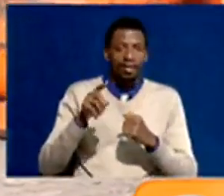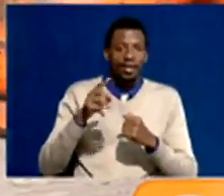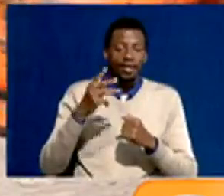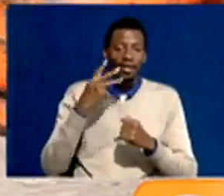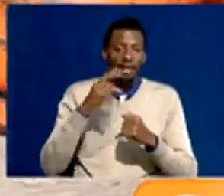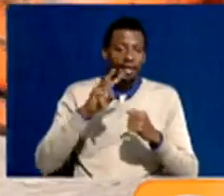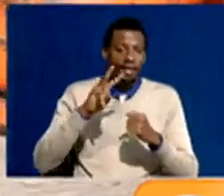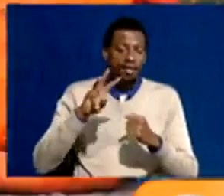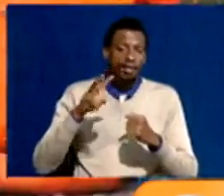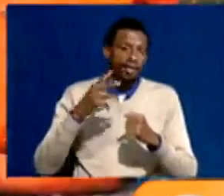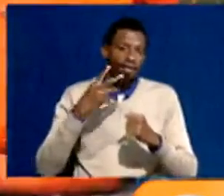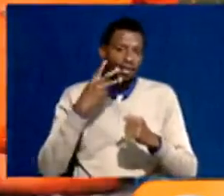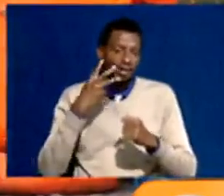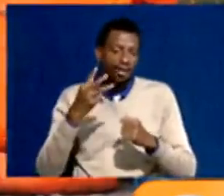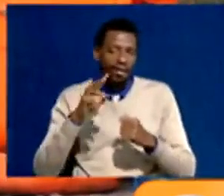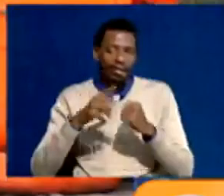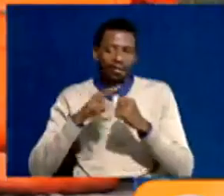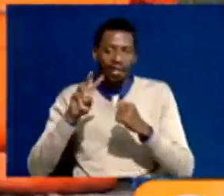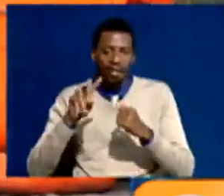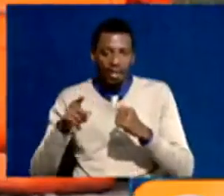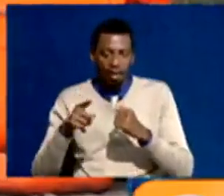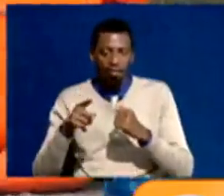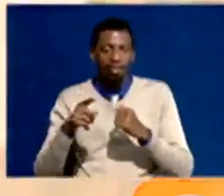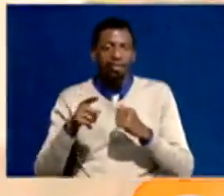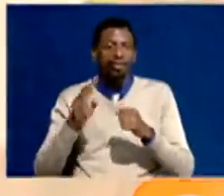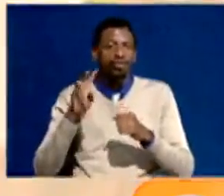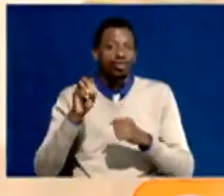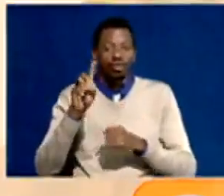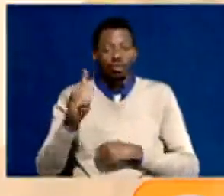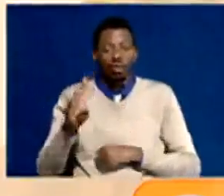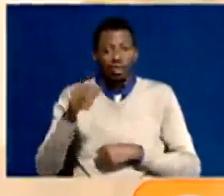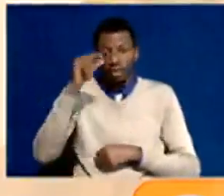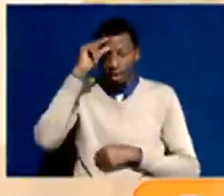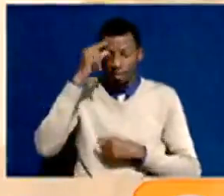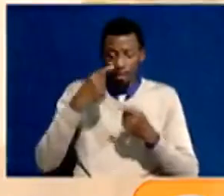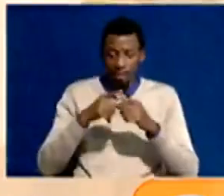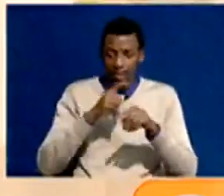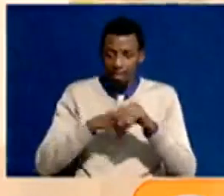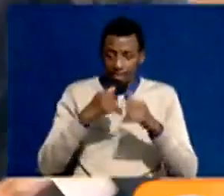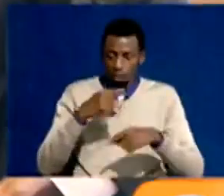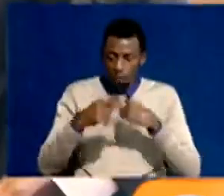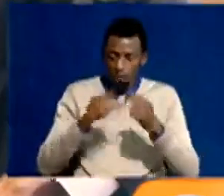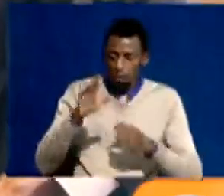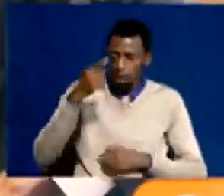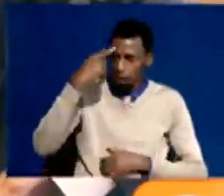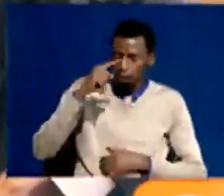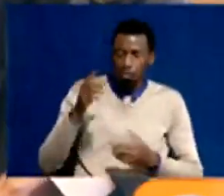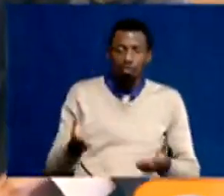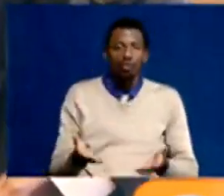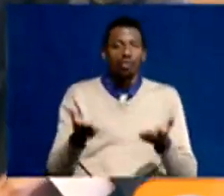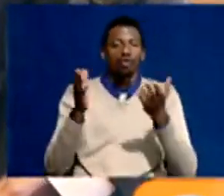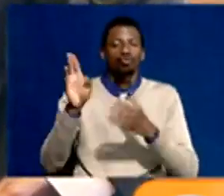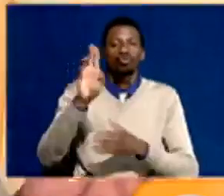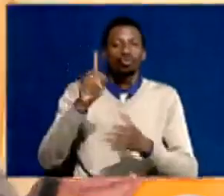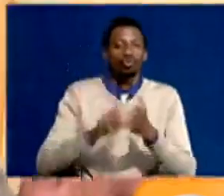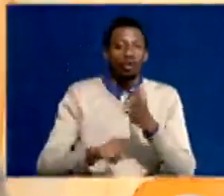373,865 metric tons in 2021. The government is, however, continuing with its policy to promote use of clean